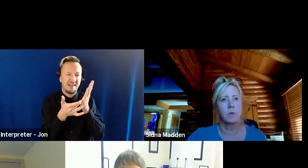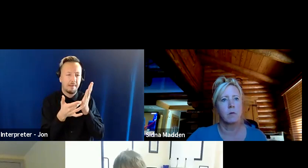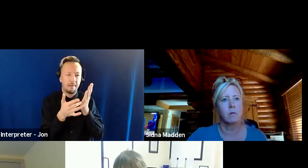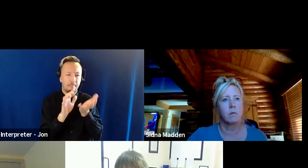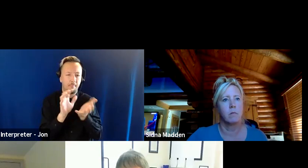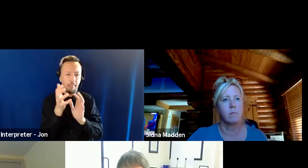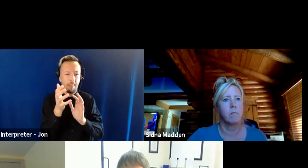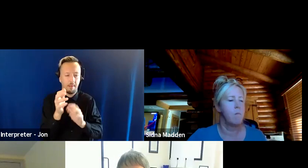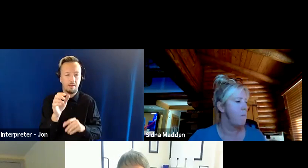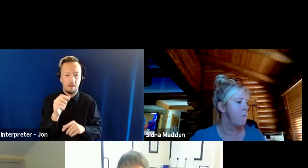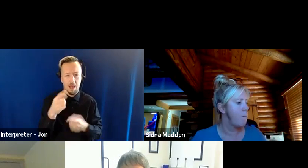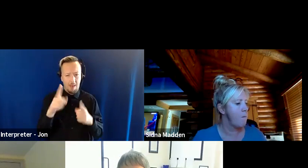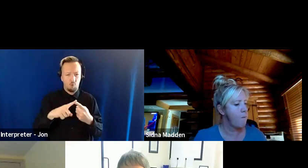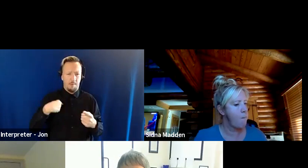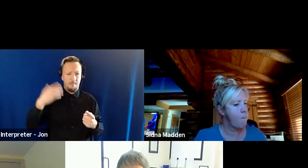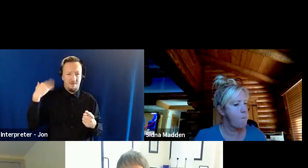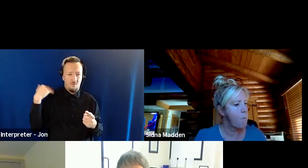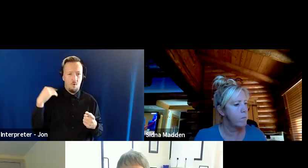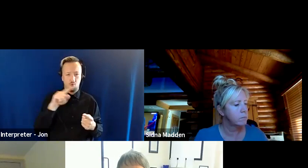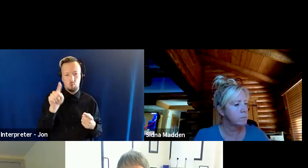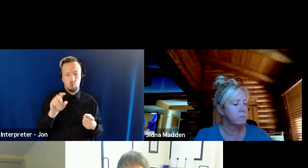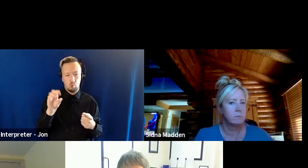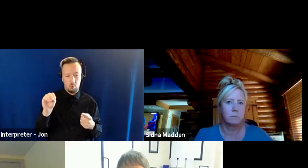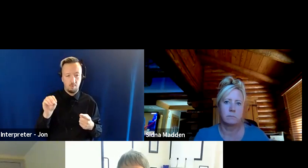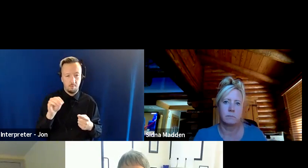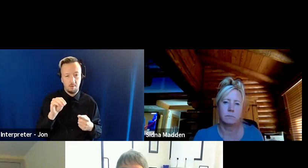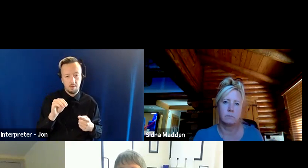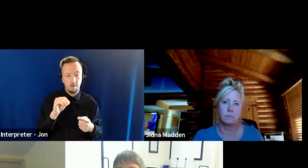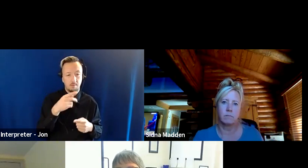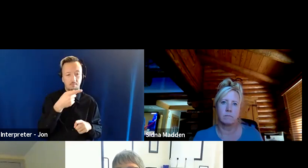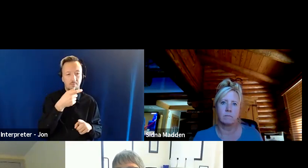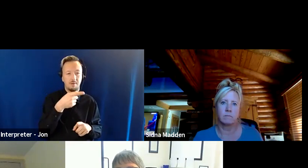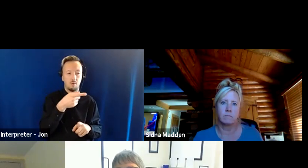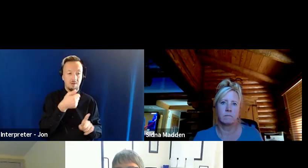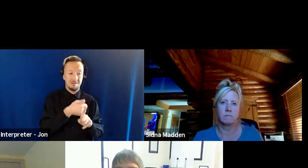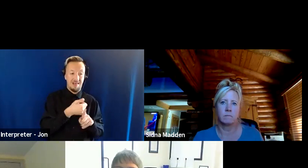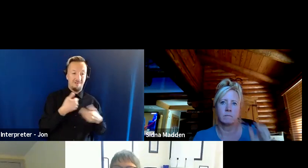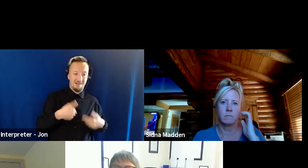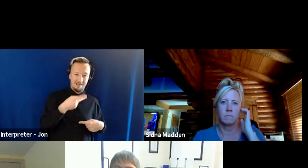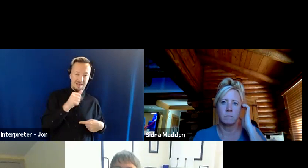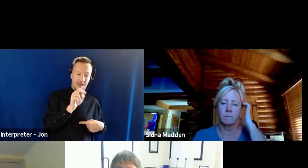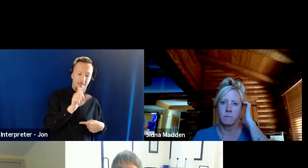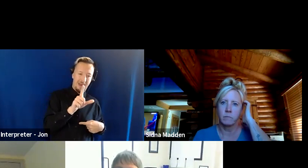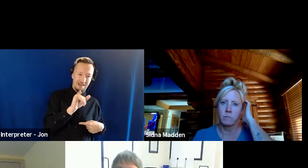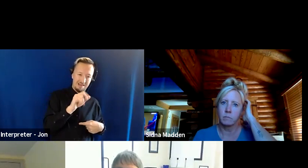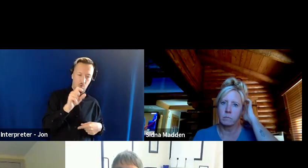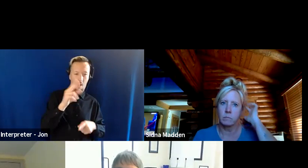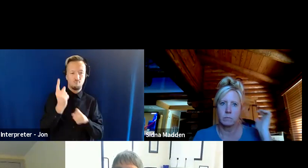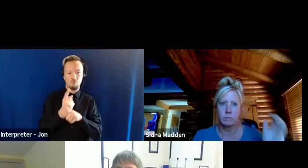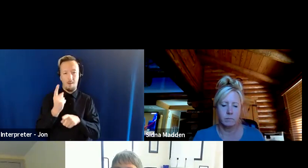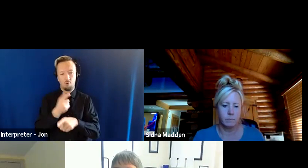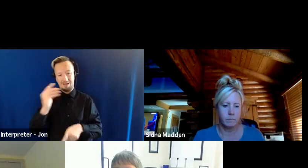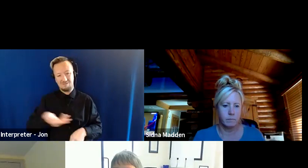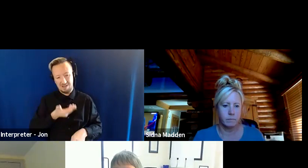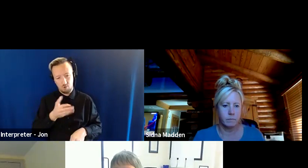happened in Zoom for me several times. That Gotcha. you enter either as like a panelist or that you get like a proper invite that would have given you your own